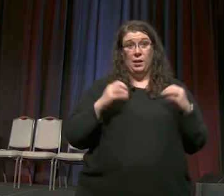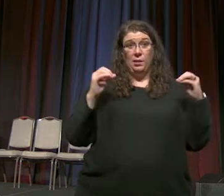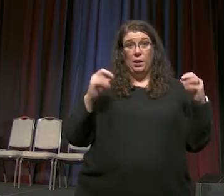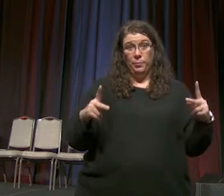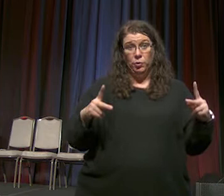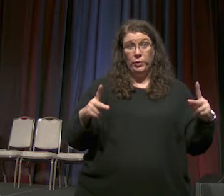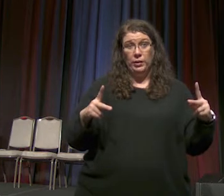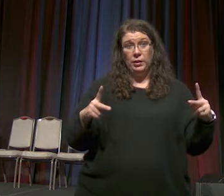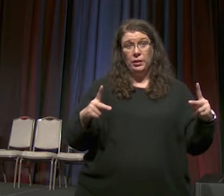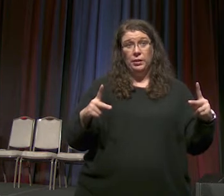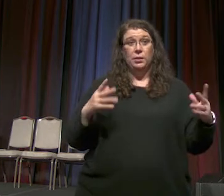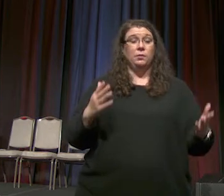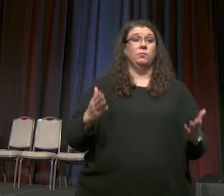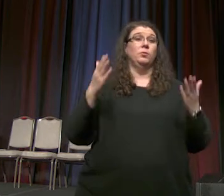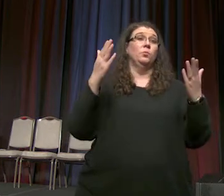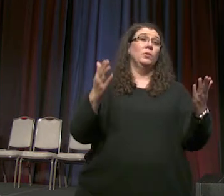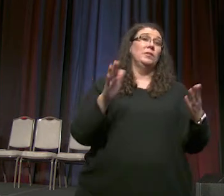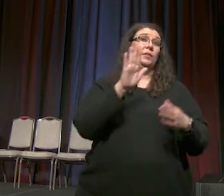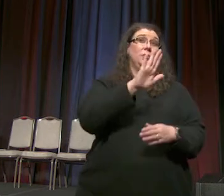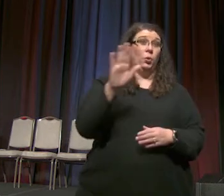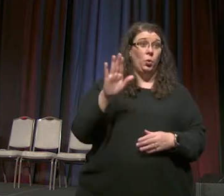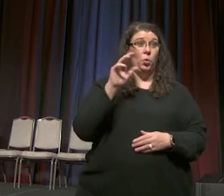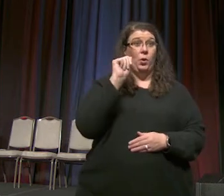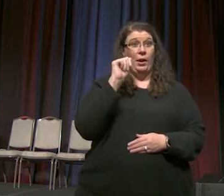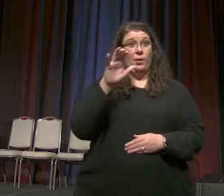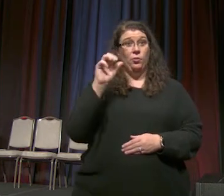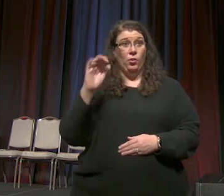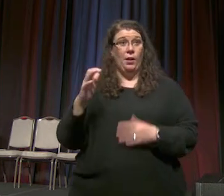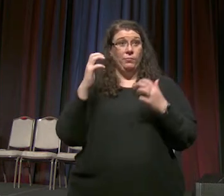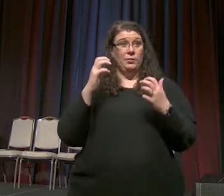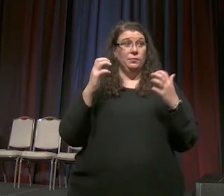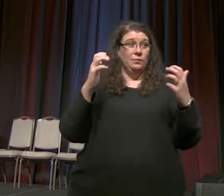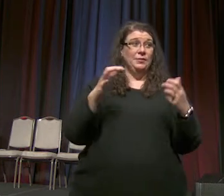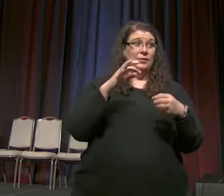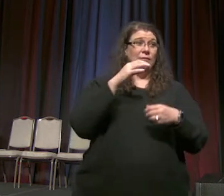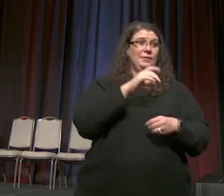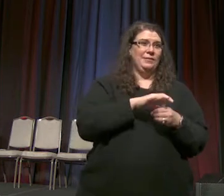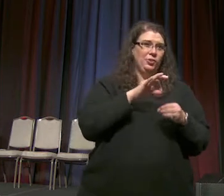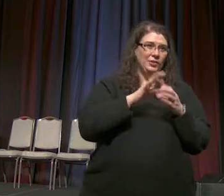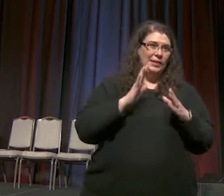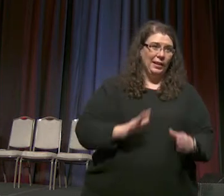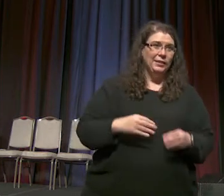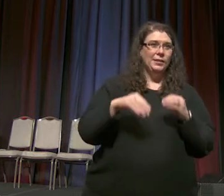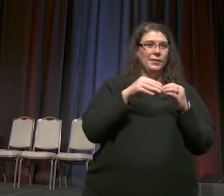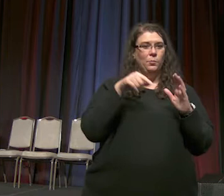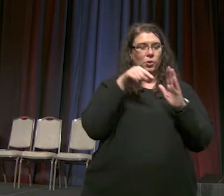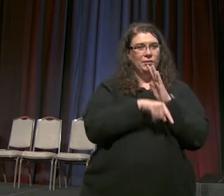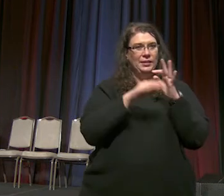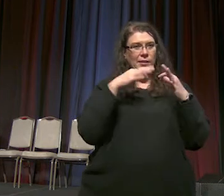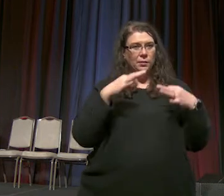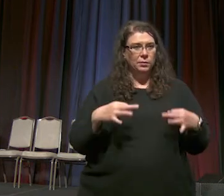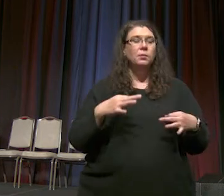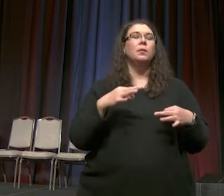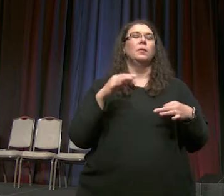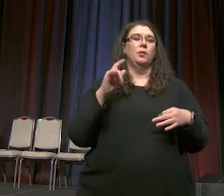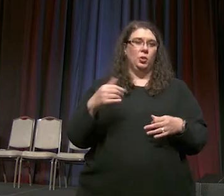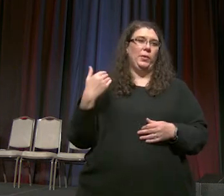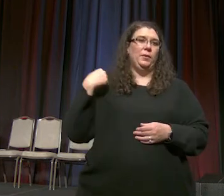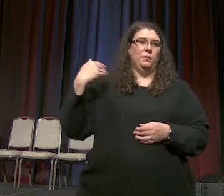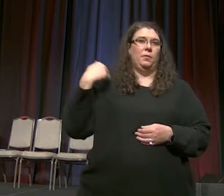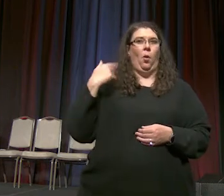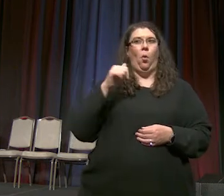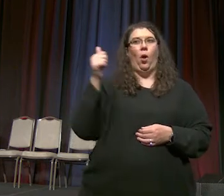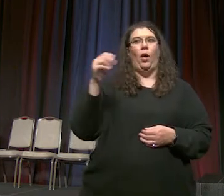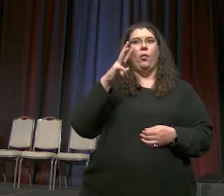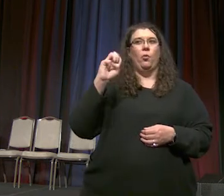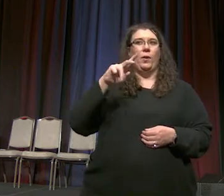opportunity to present to your annual conference delegation in more detail, please see myself or any of the other Wespath